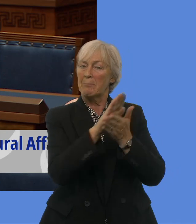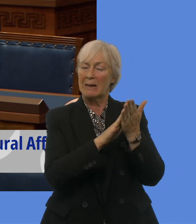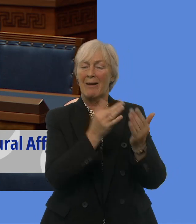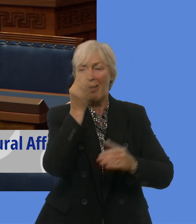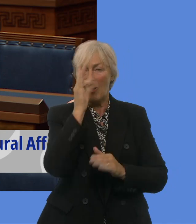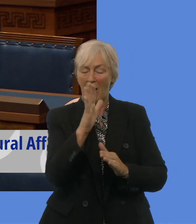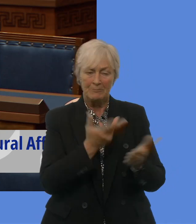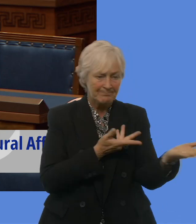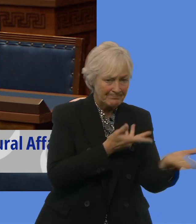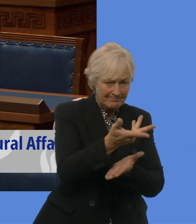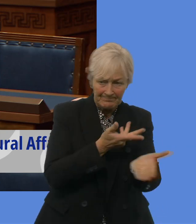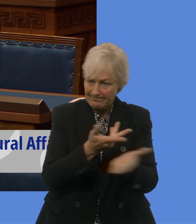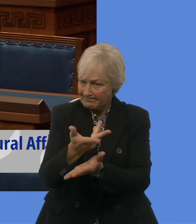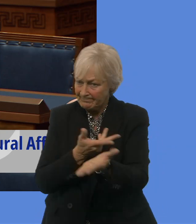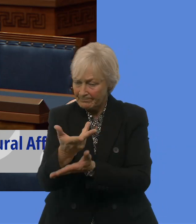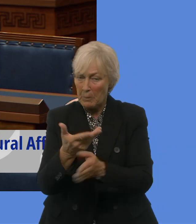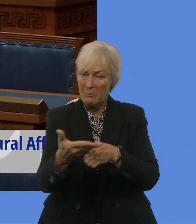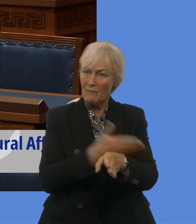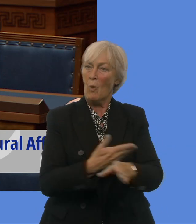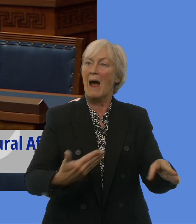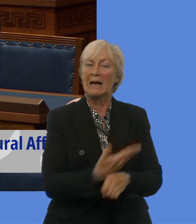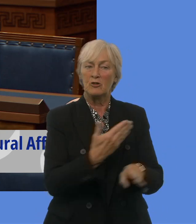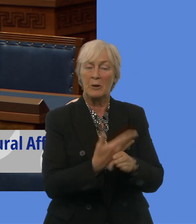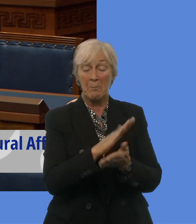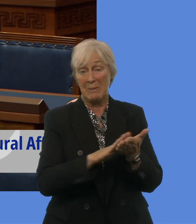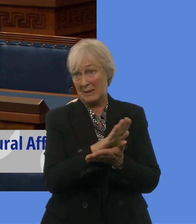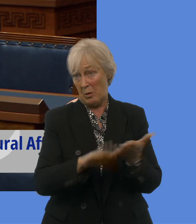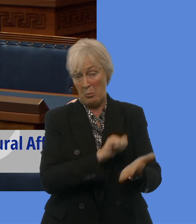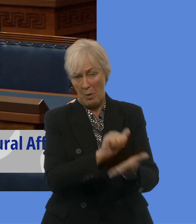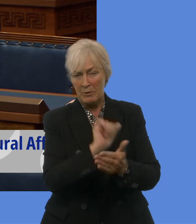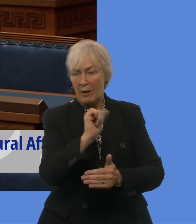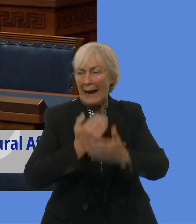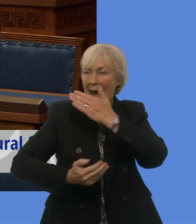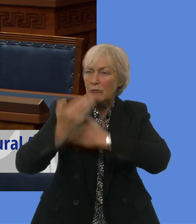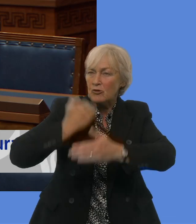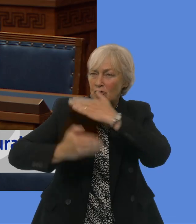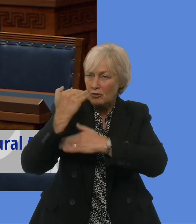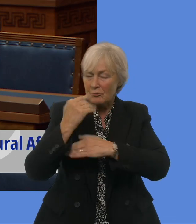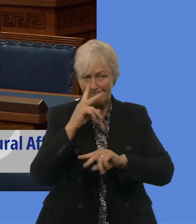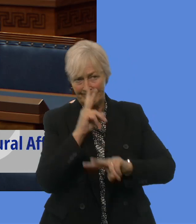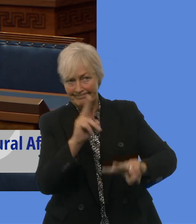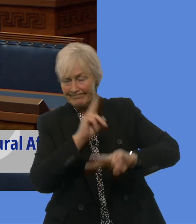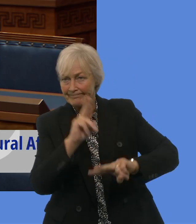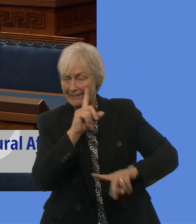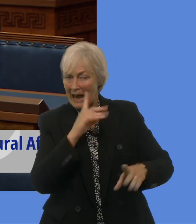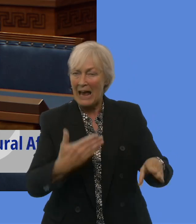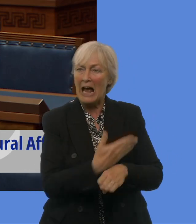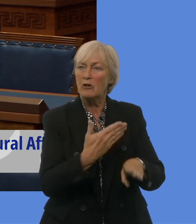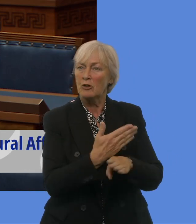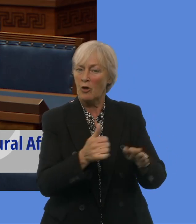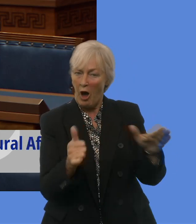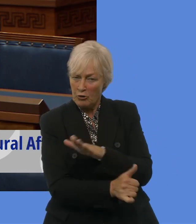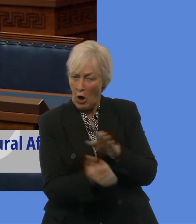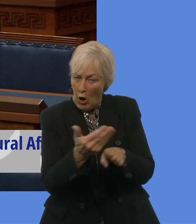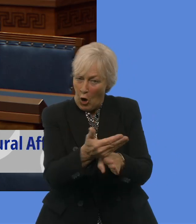relevant planning colleagues before taking any action. This will properly address heritage issues and be more proactive, allowing actions to be taken at a much earlier